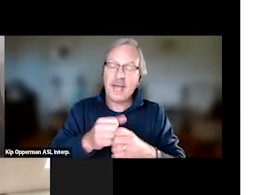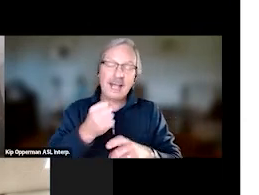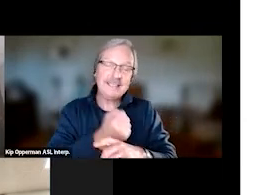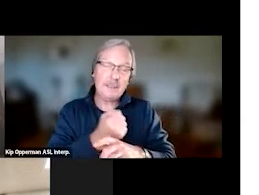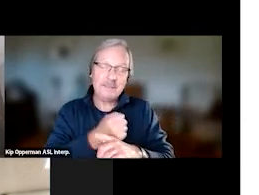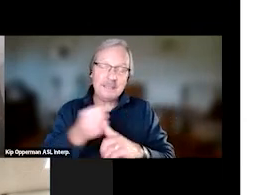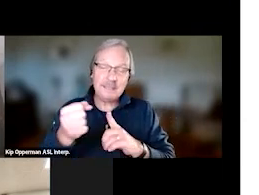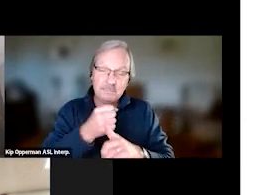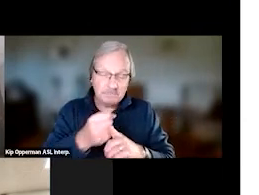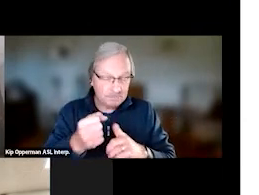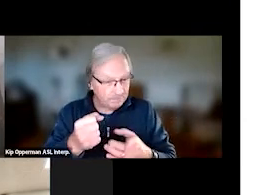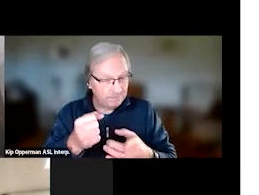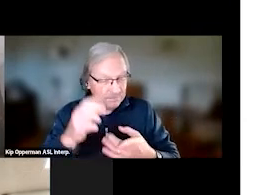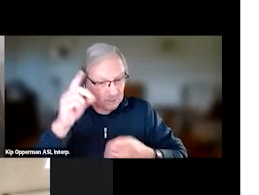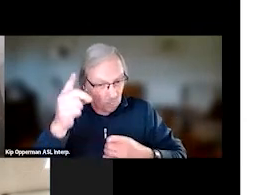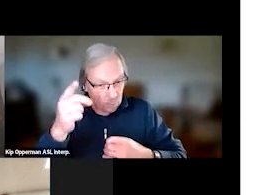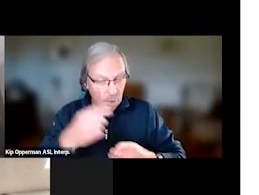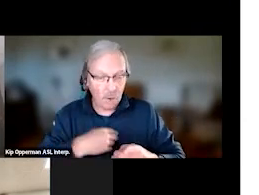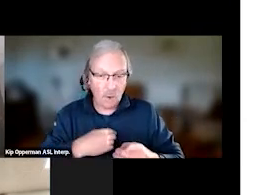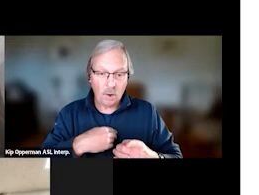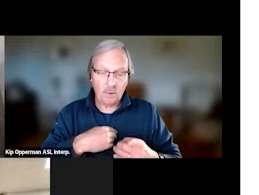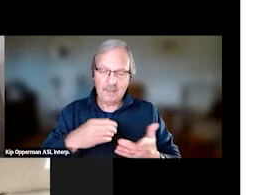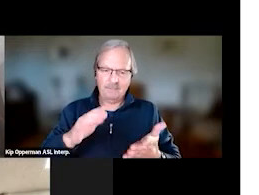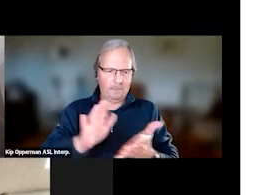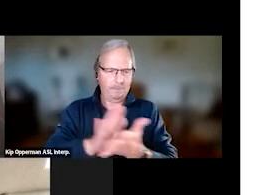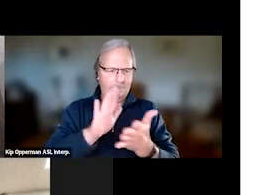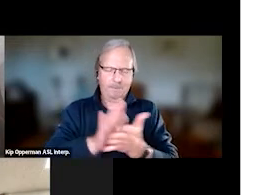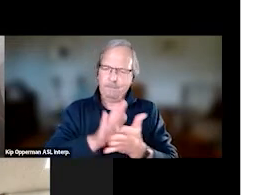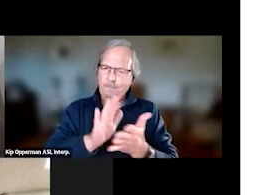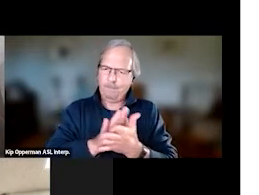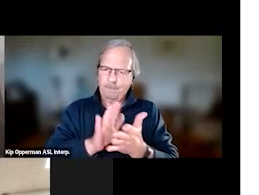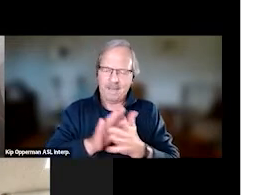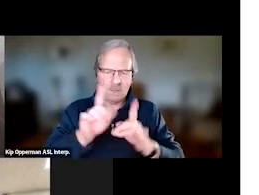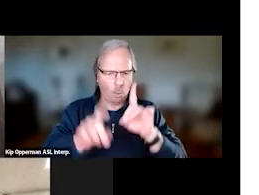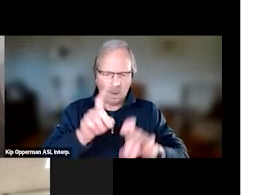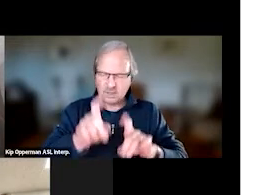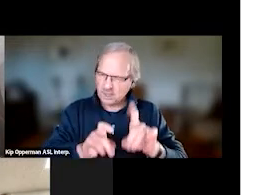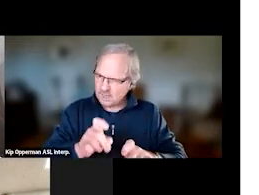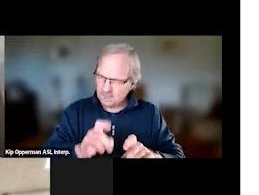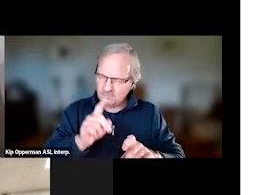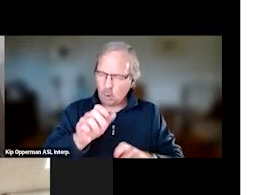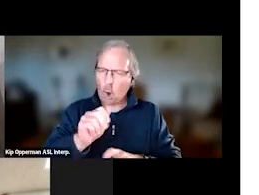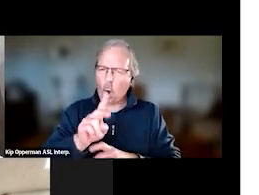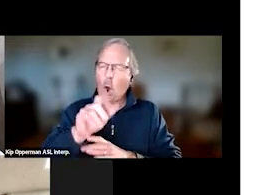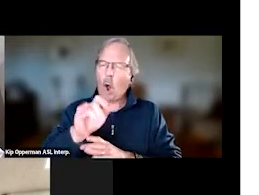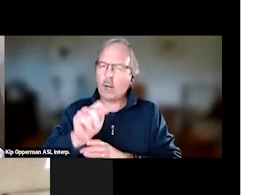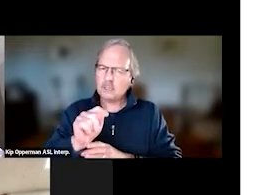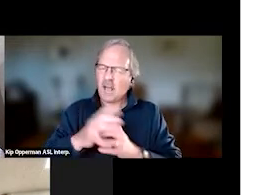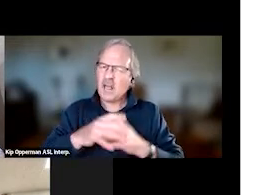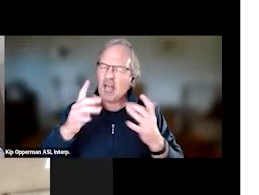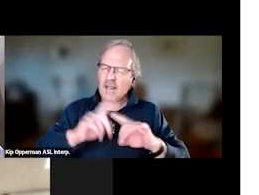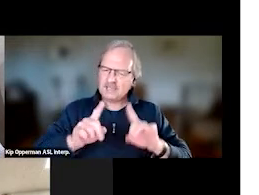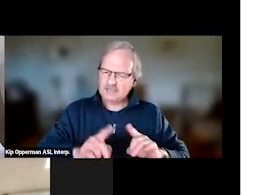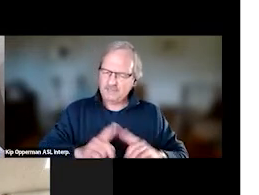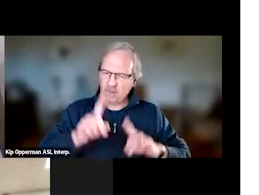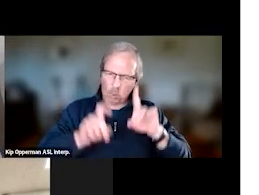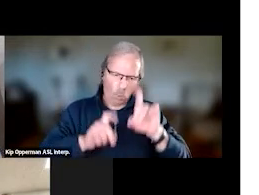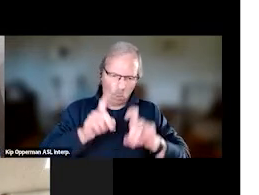be CAGE questionnaires or DAST or audit. There are a lot of different types of questionnaires out there that help